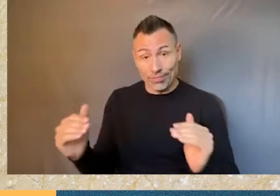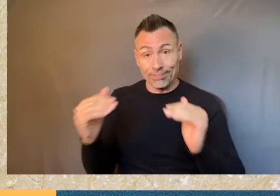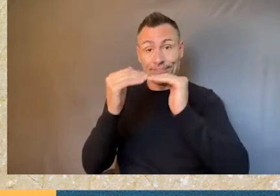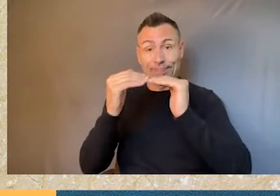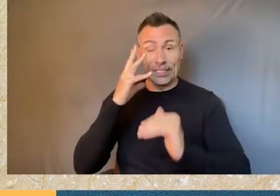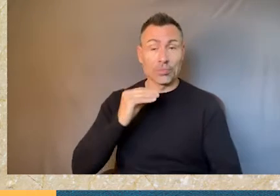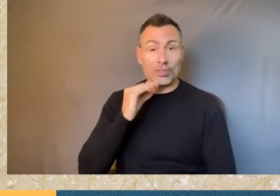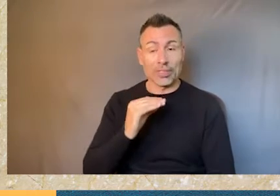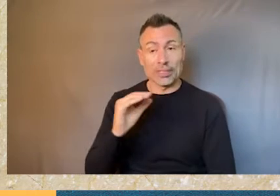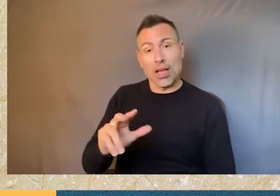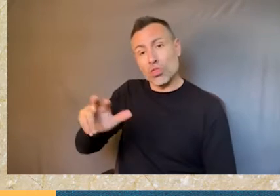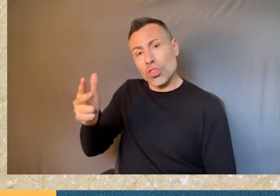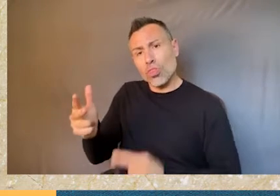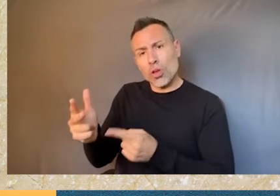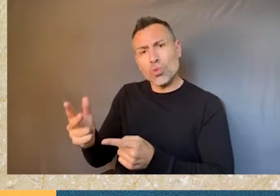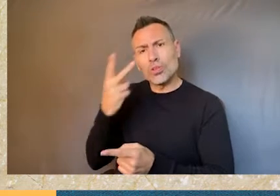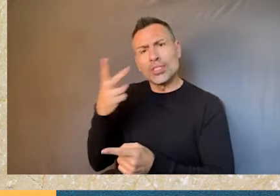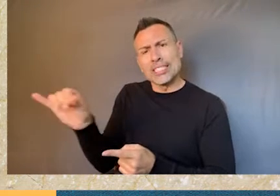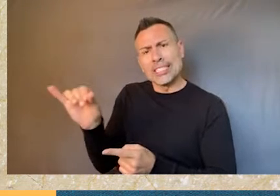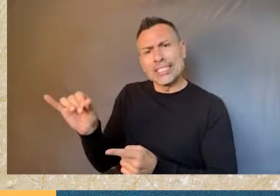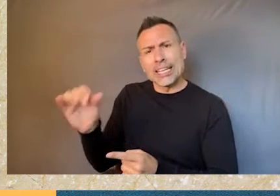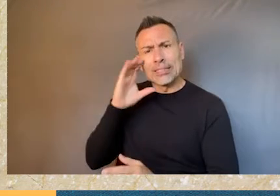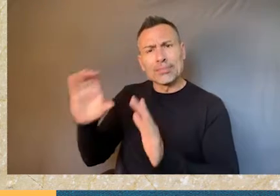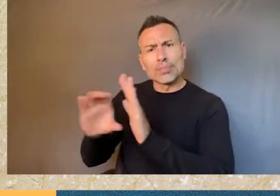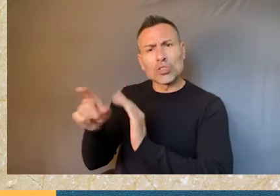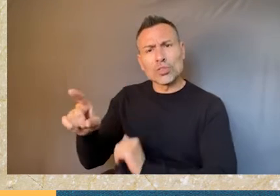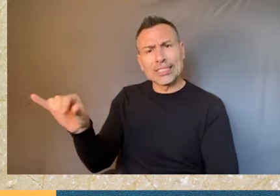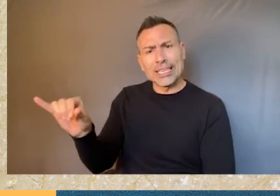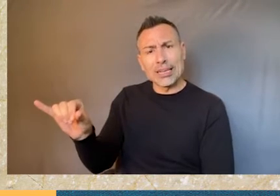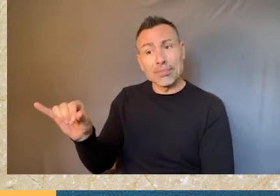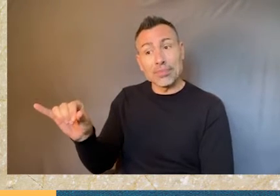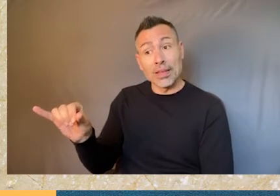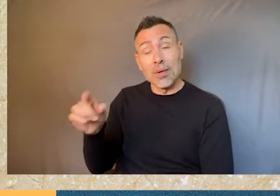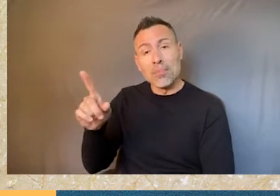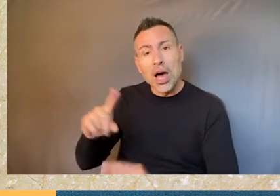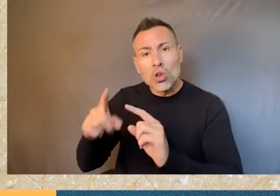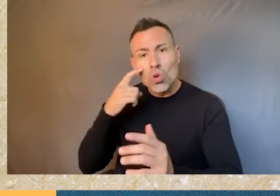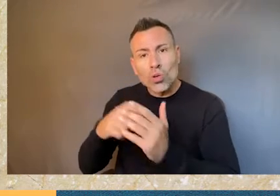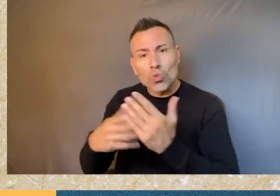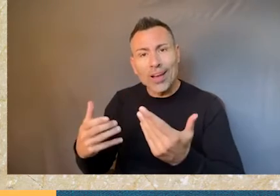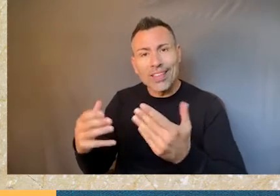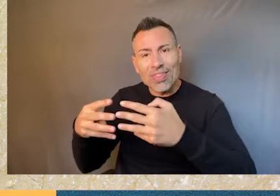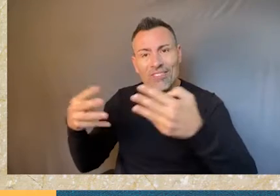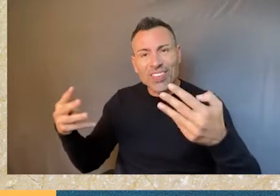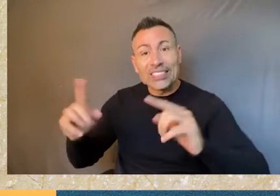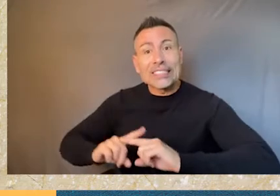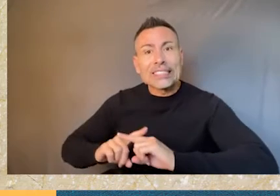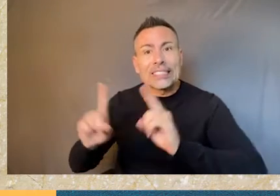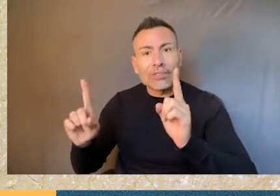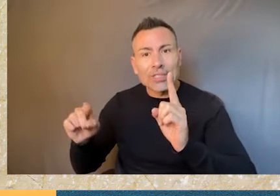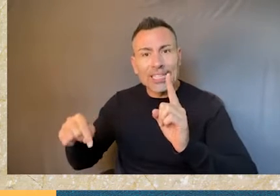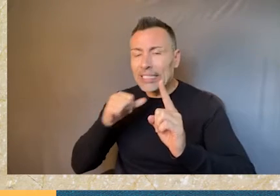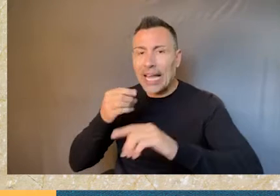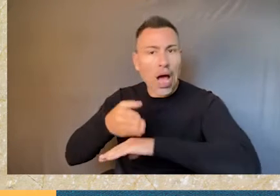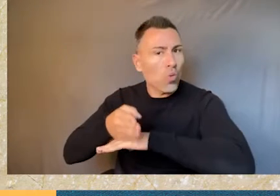baseball game, the same 3 boys, but notice the fence is different. In this example, the fence does not have